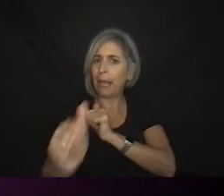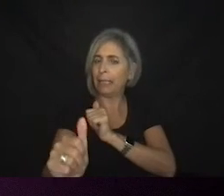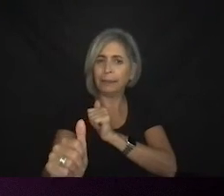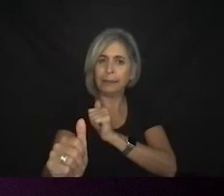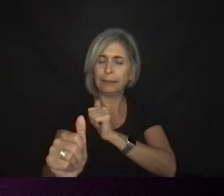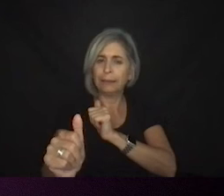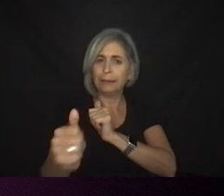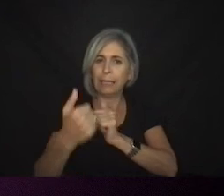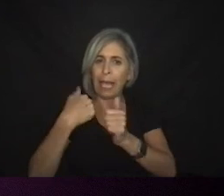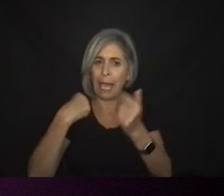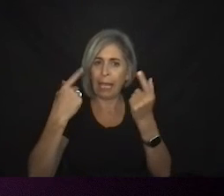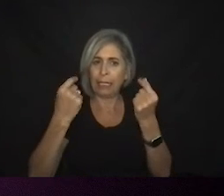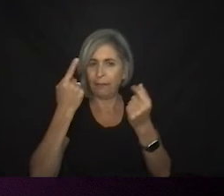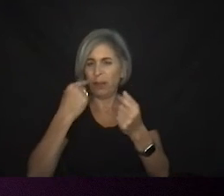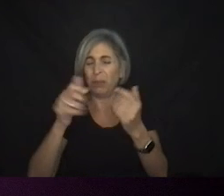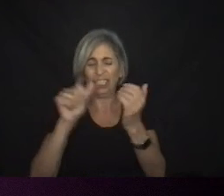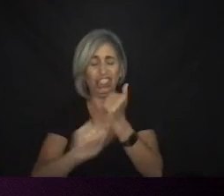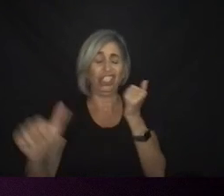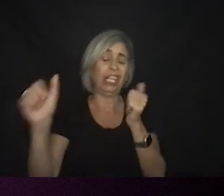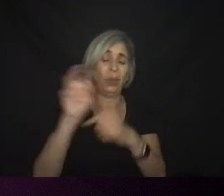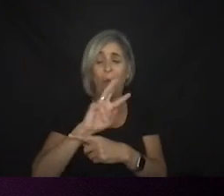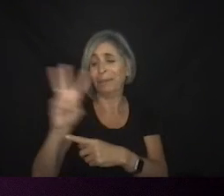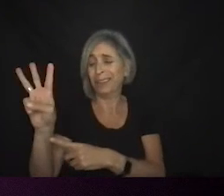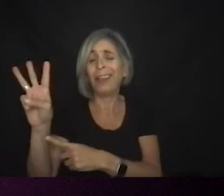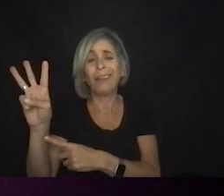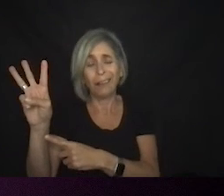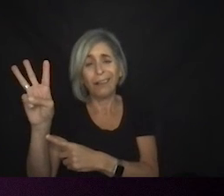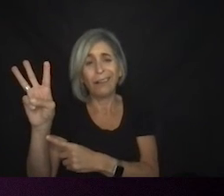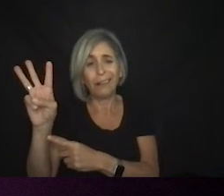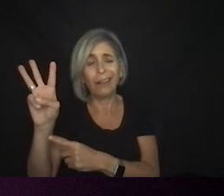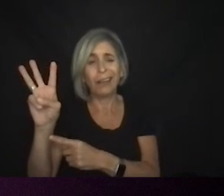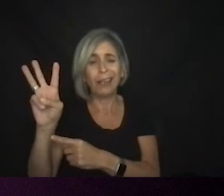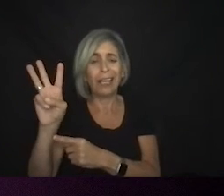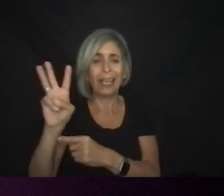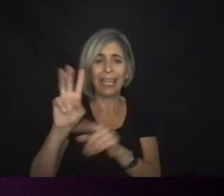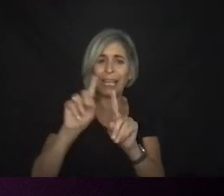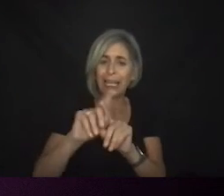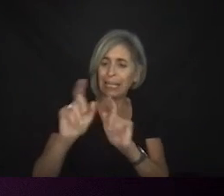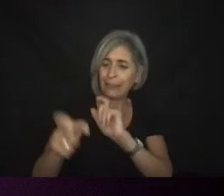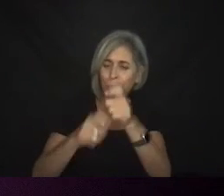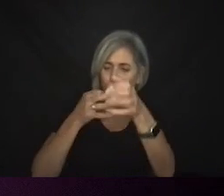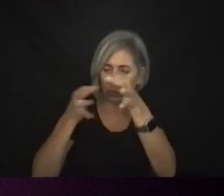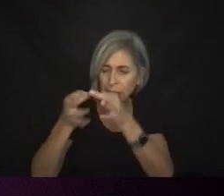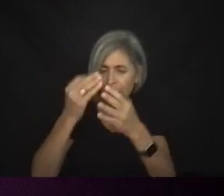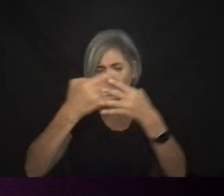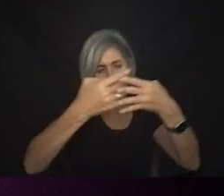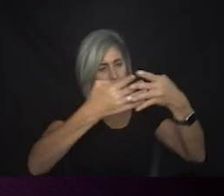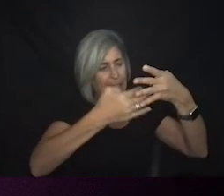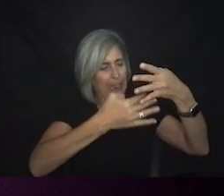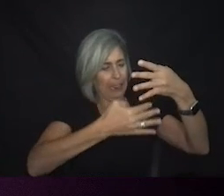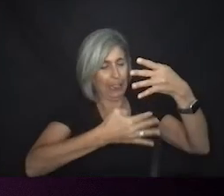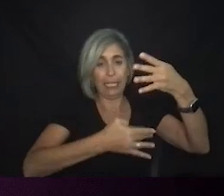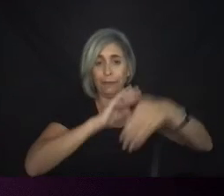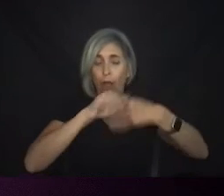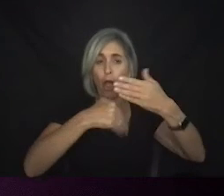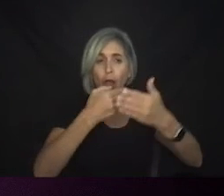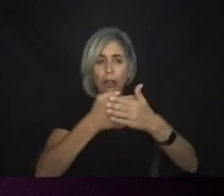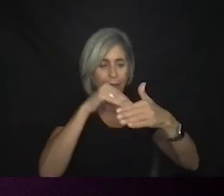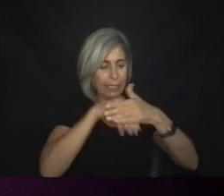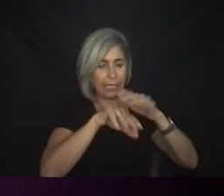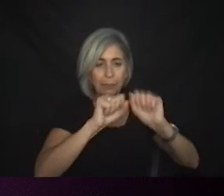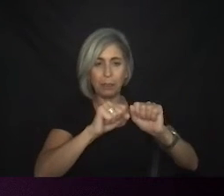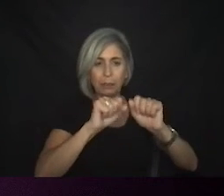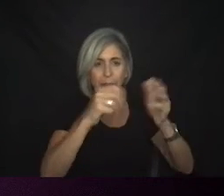of some crappy website. And it gives you a detailed list of all of the